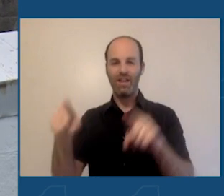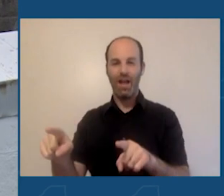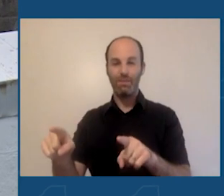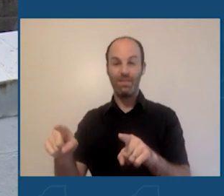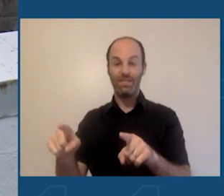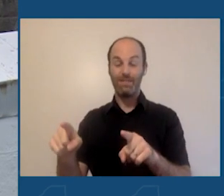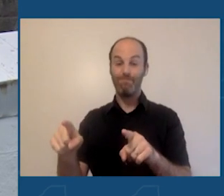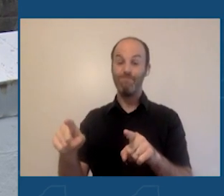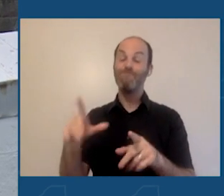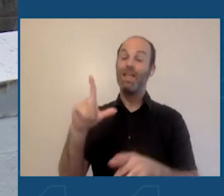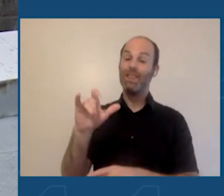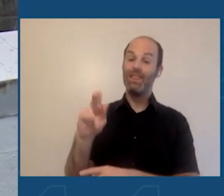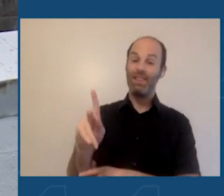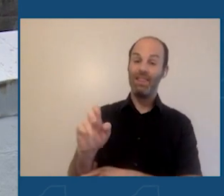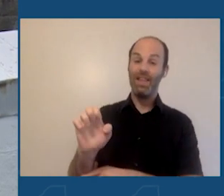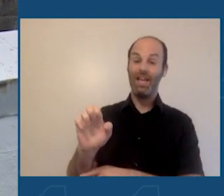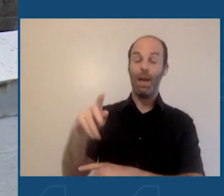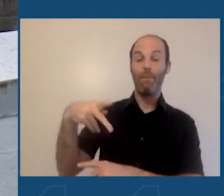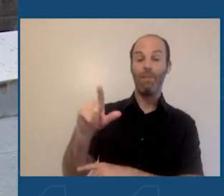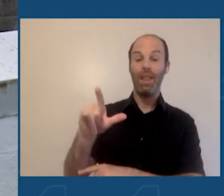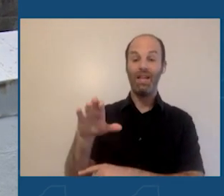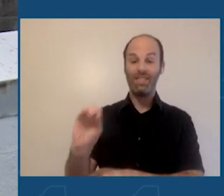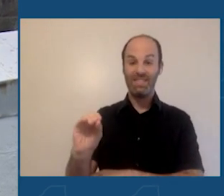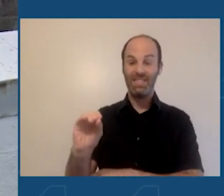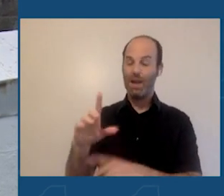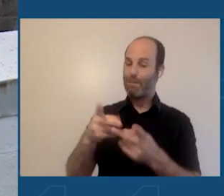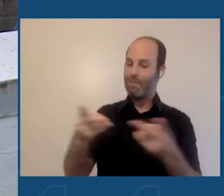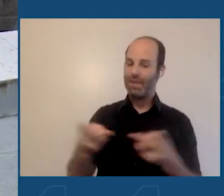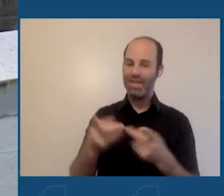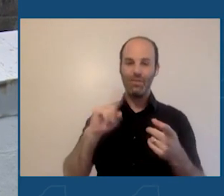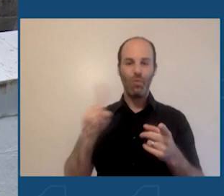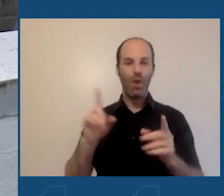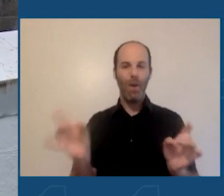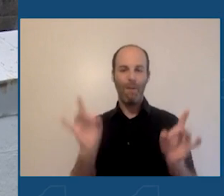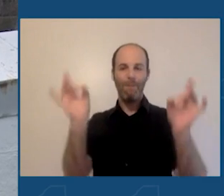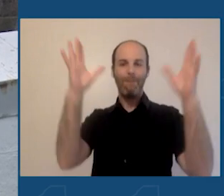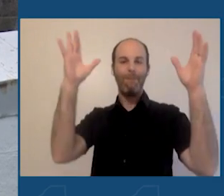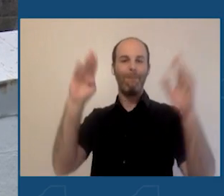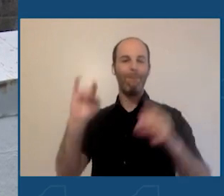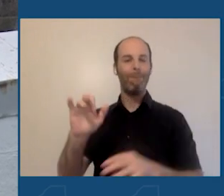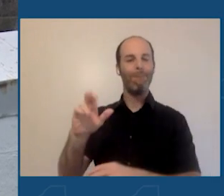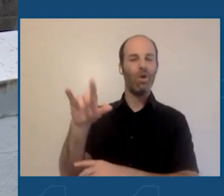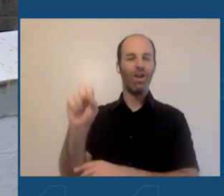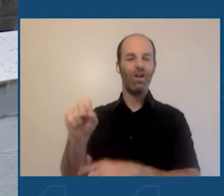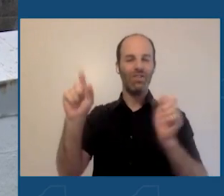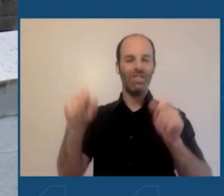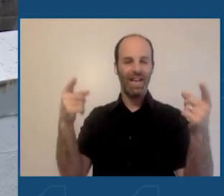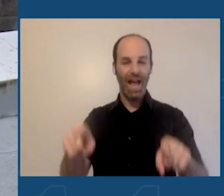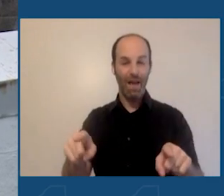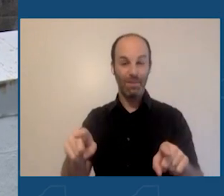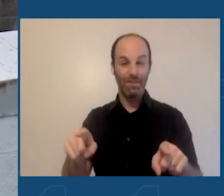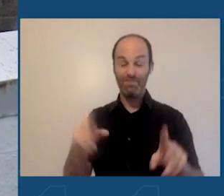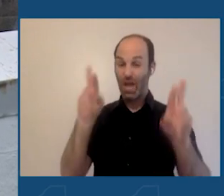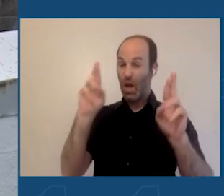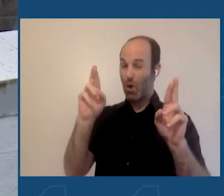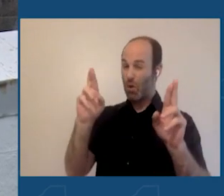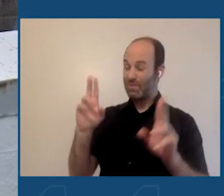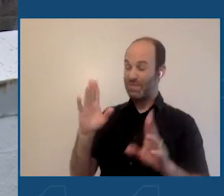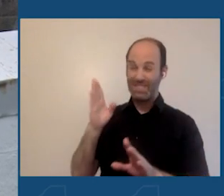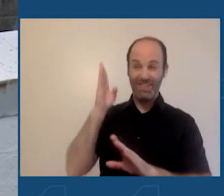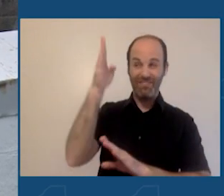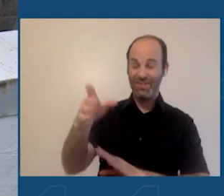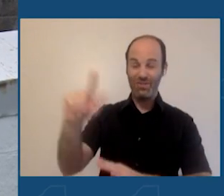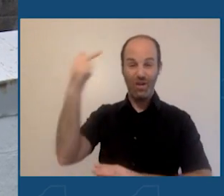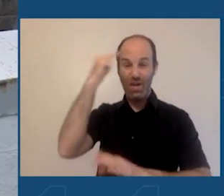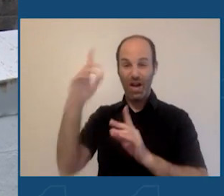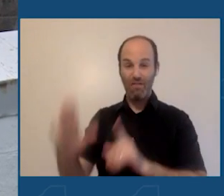Placid is known as a place where miracles can happen. It is my hope that someday Governor Hochul will be back here announcing a further partnership